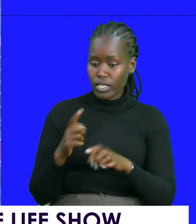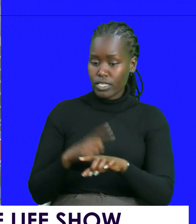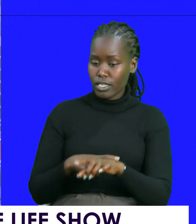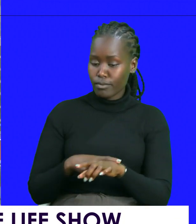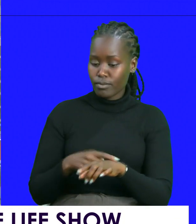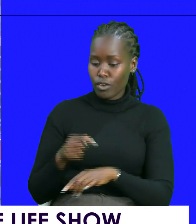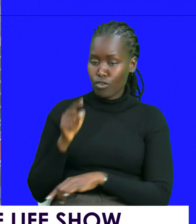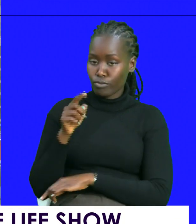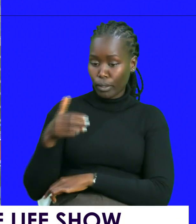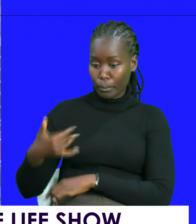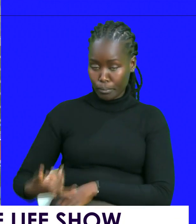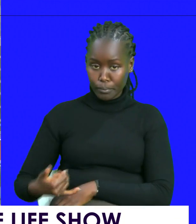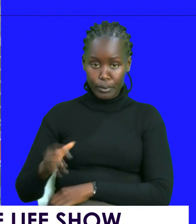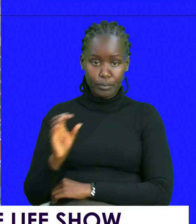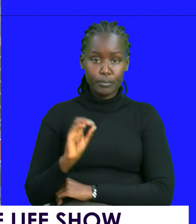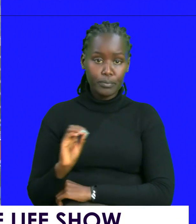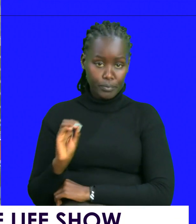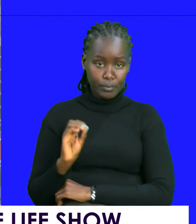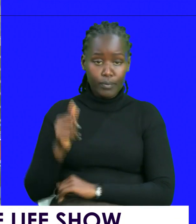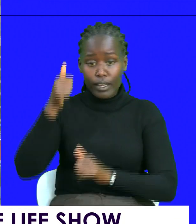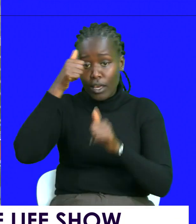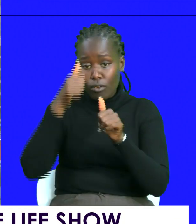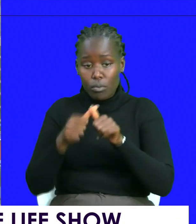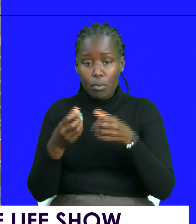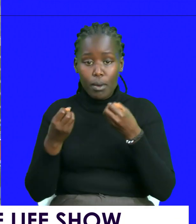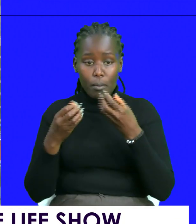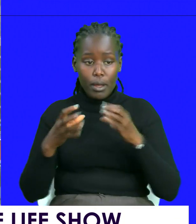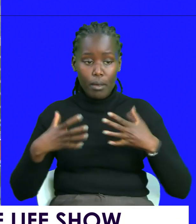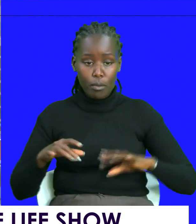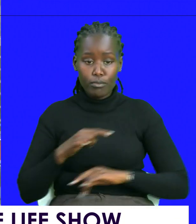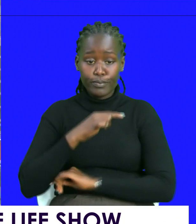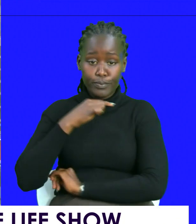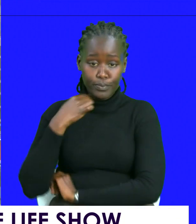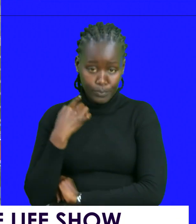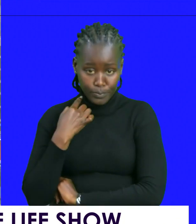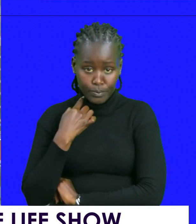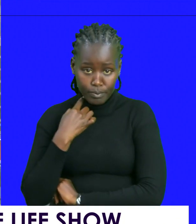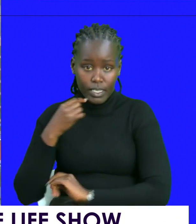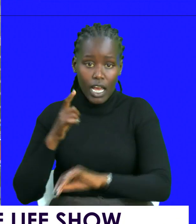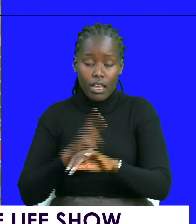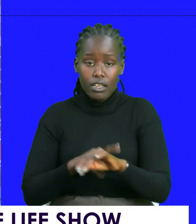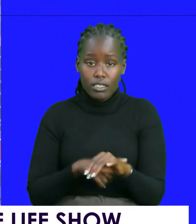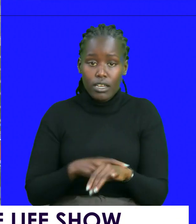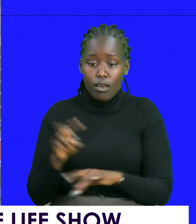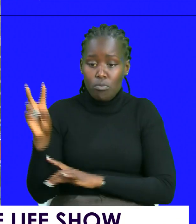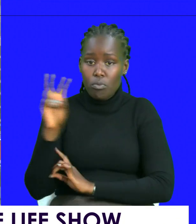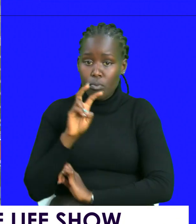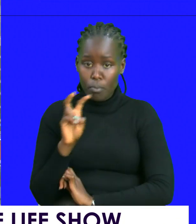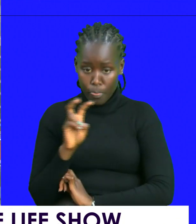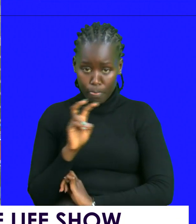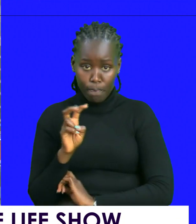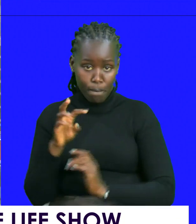It will go through your mind. You will remember the many people you killed when you are looking and jostling